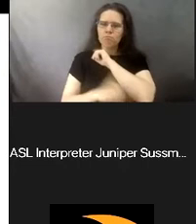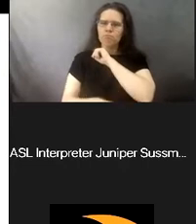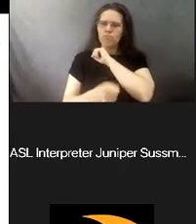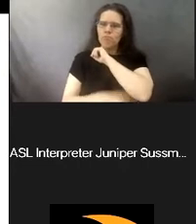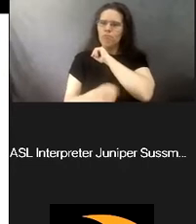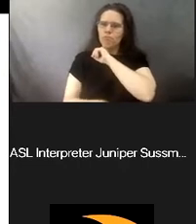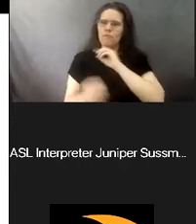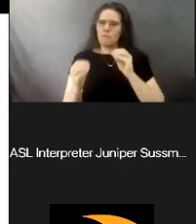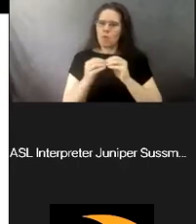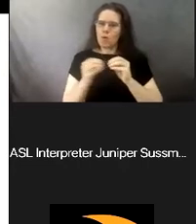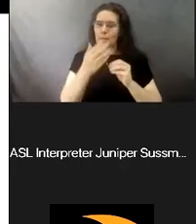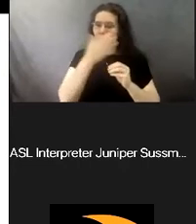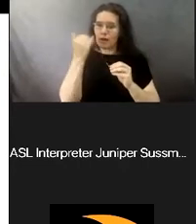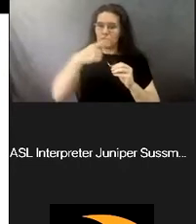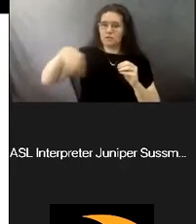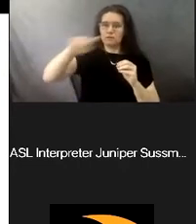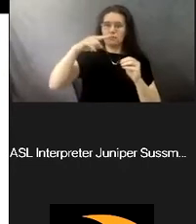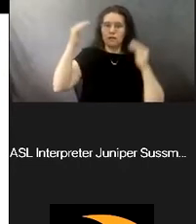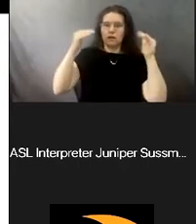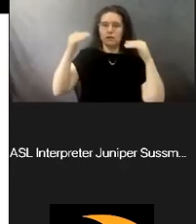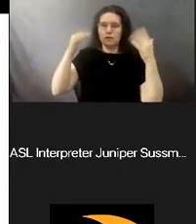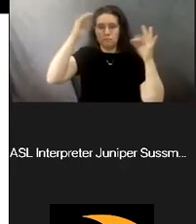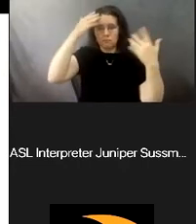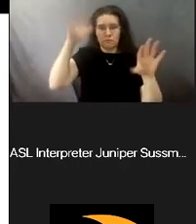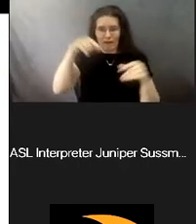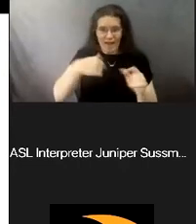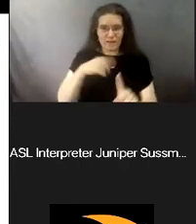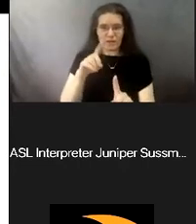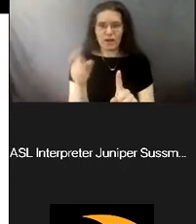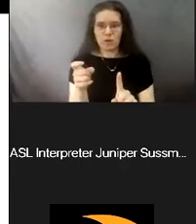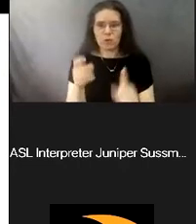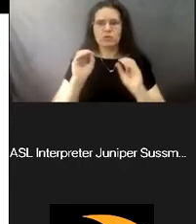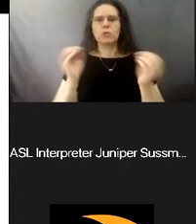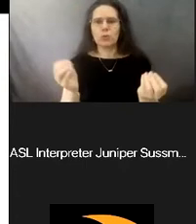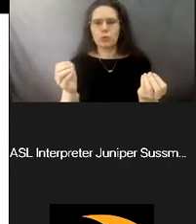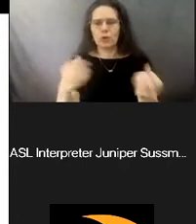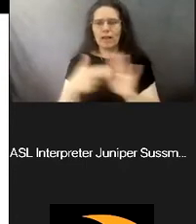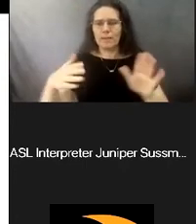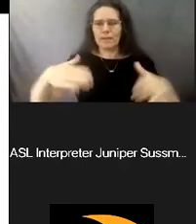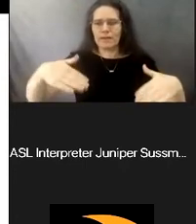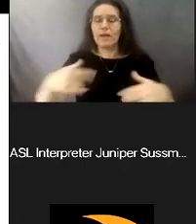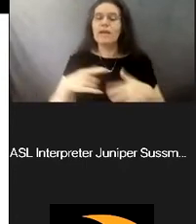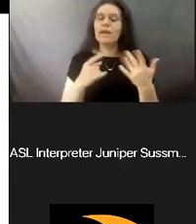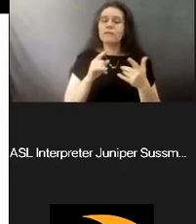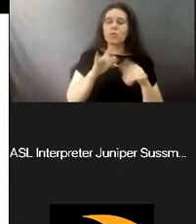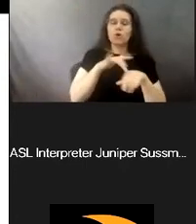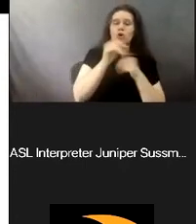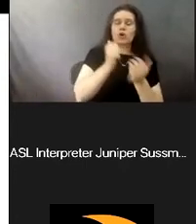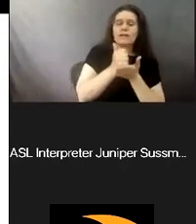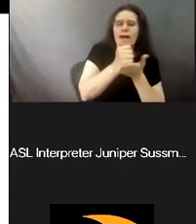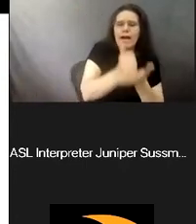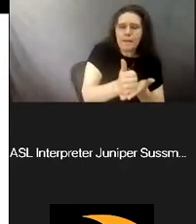of diagnosis. And so it might be that if there were that early intervention, he would at an early age be able to